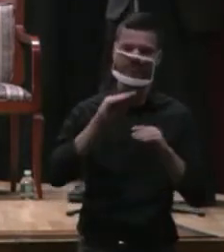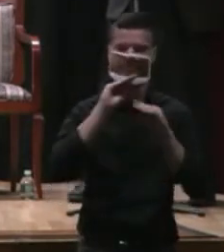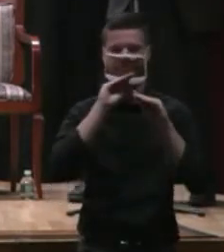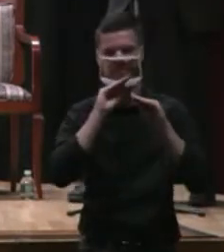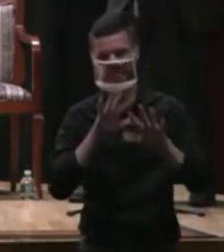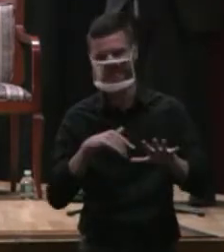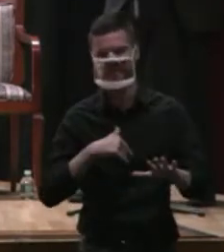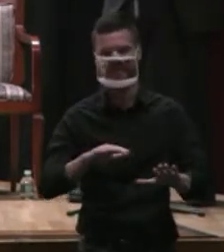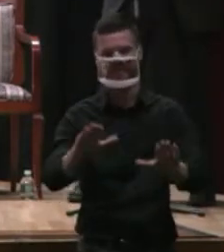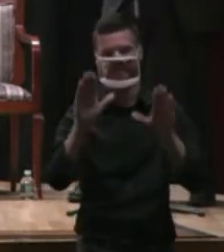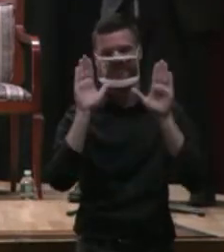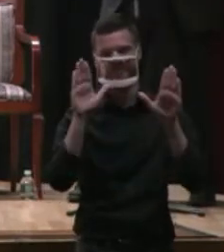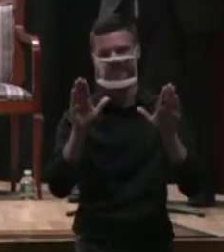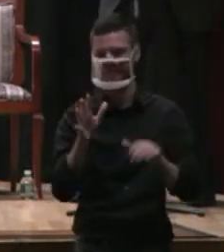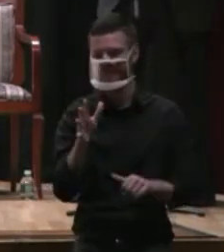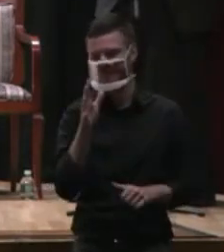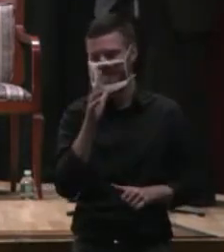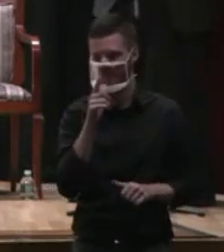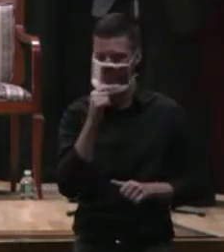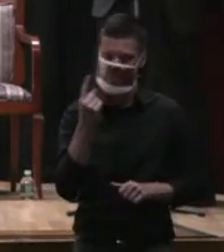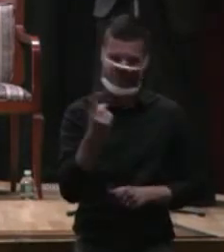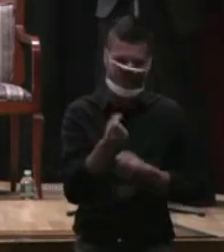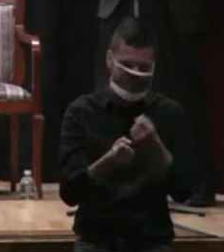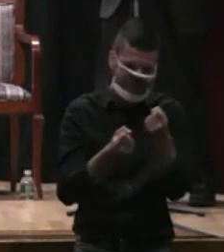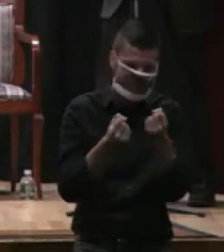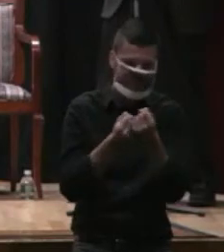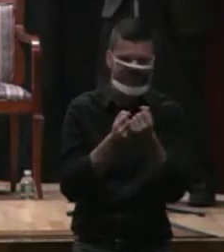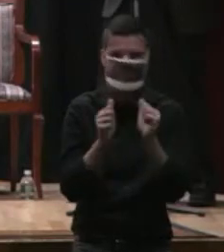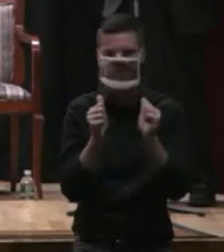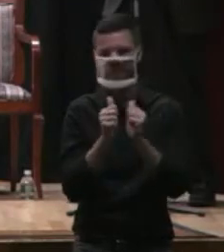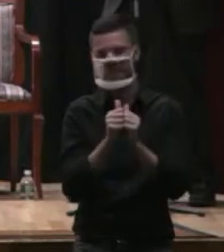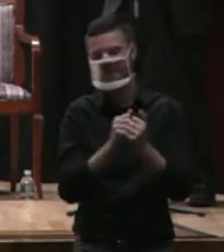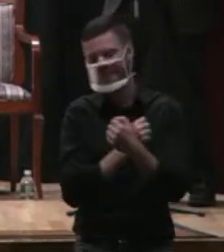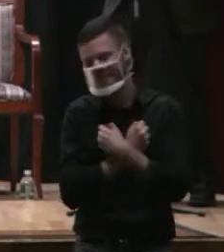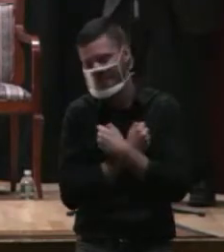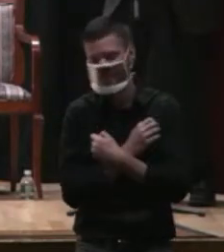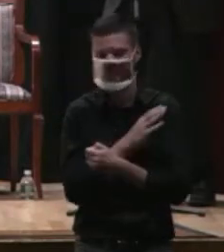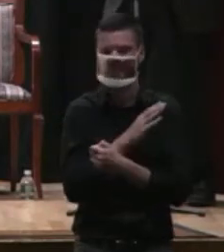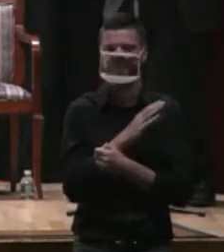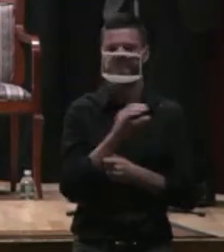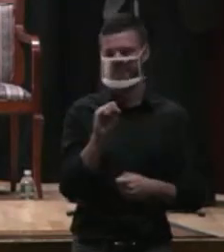have an amazing mom who always being there for me with her love and support.